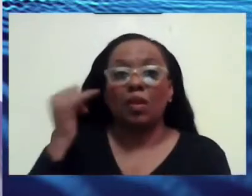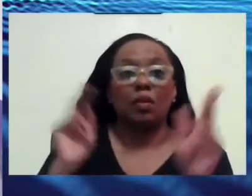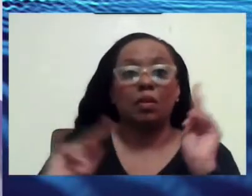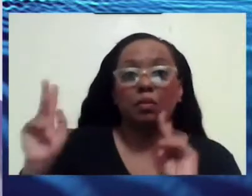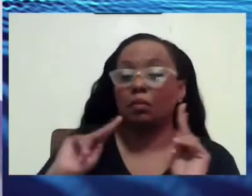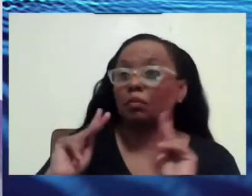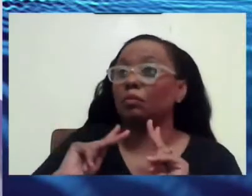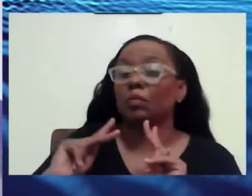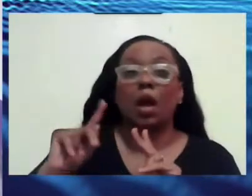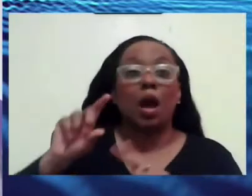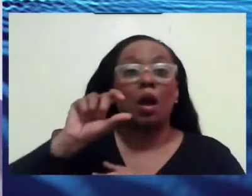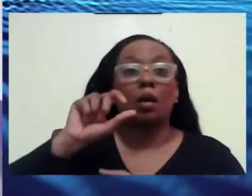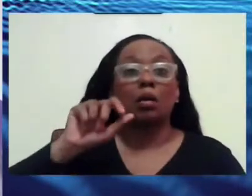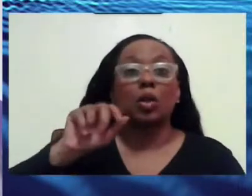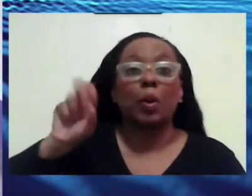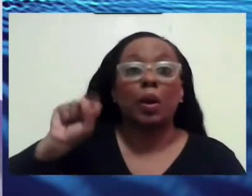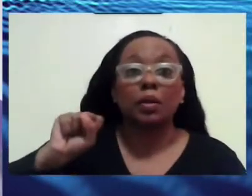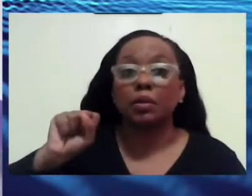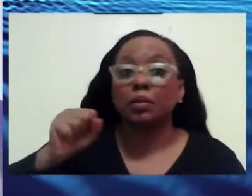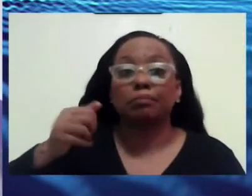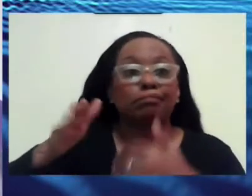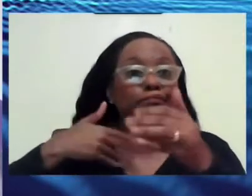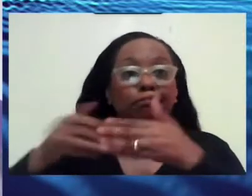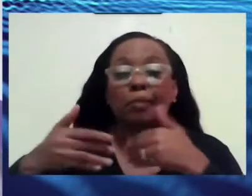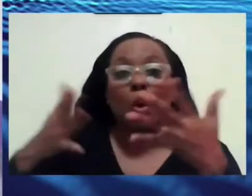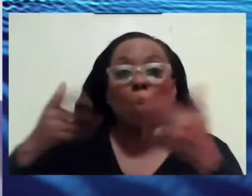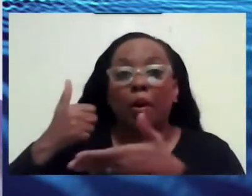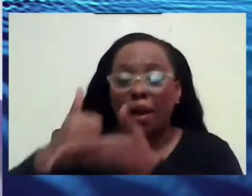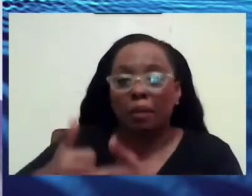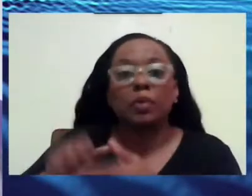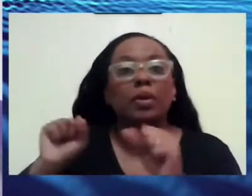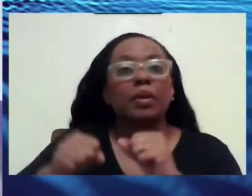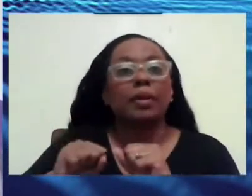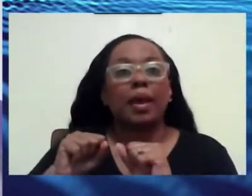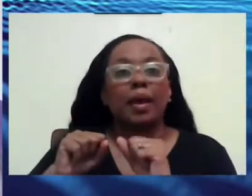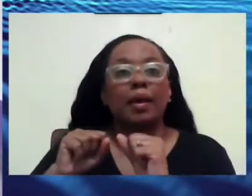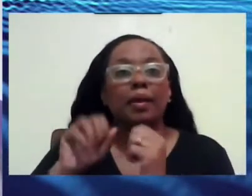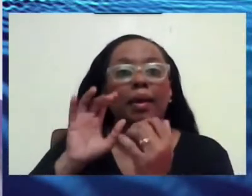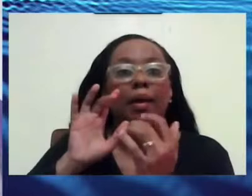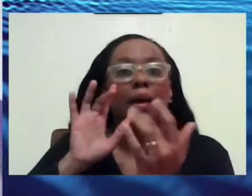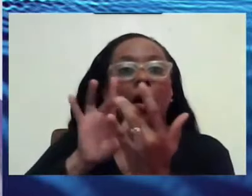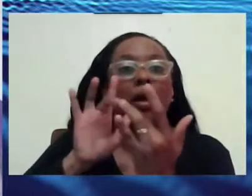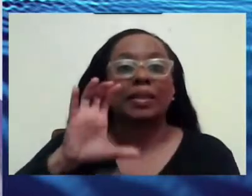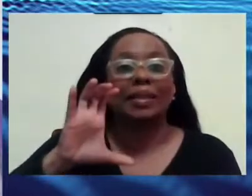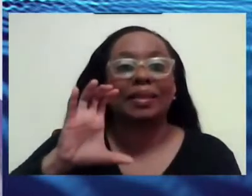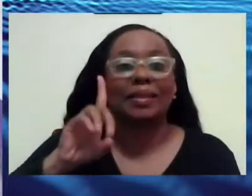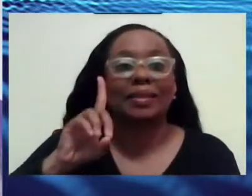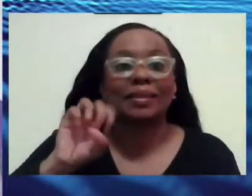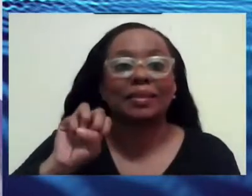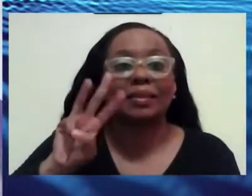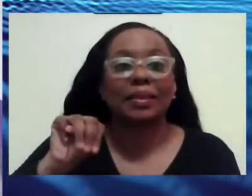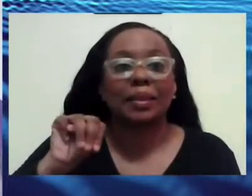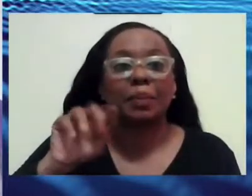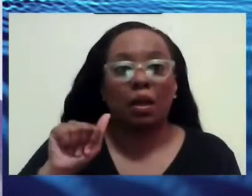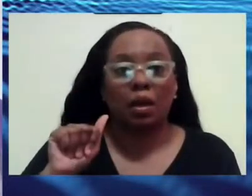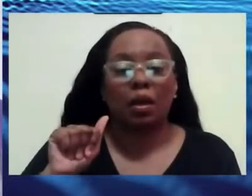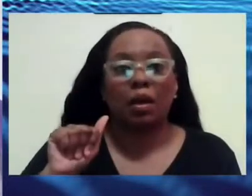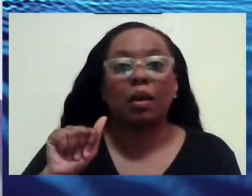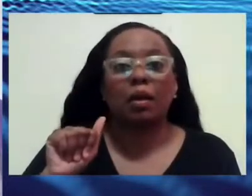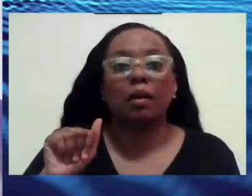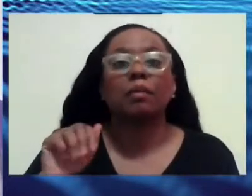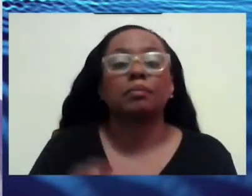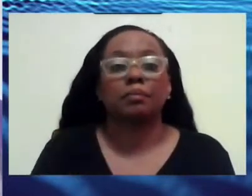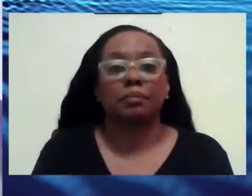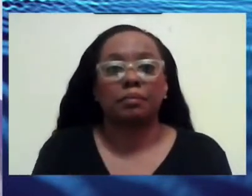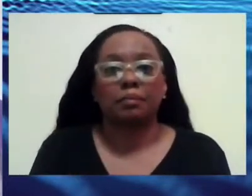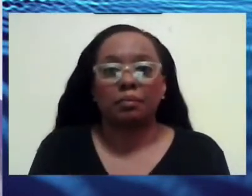to assist. These are all available via the CDEMA website, and you can feel free to access them as well.